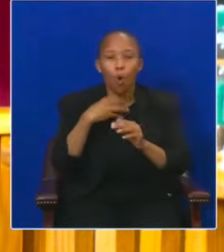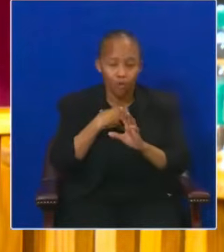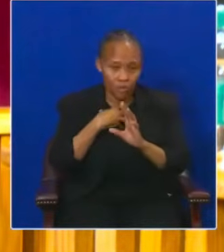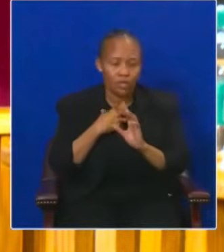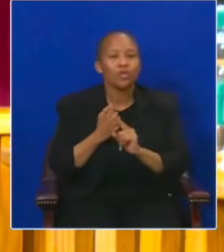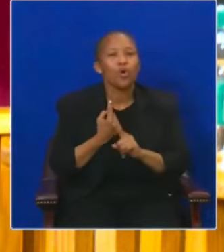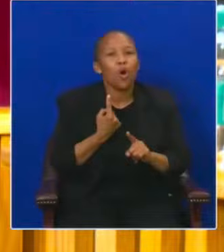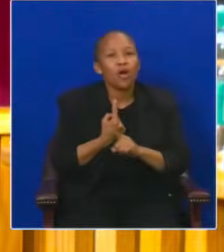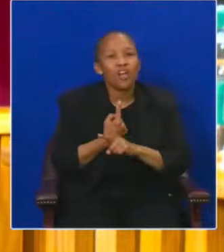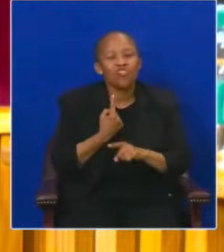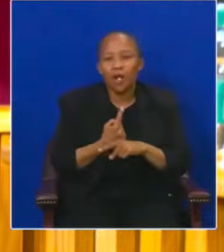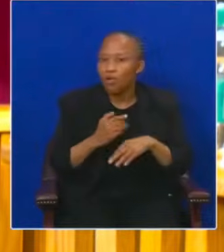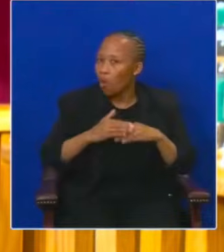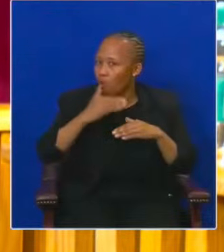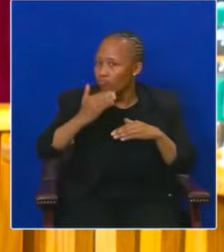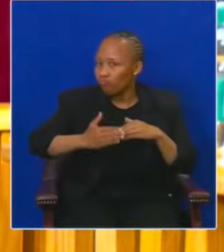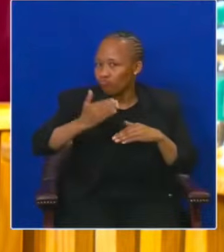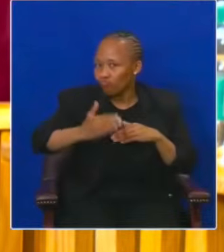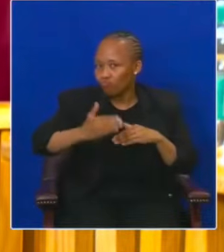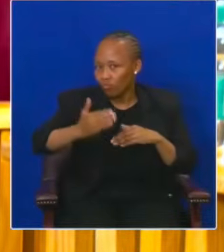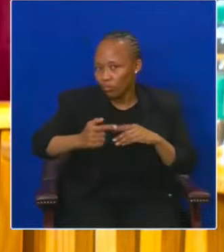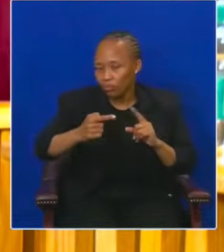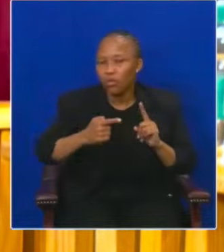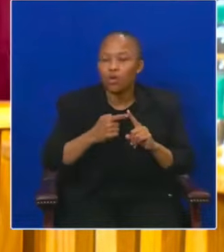utilize his penthouse.